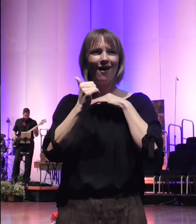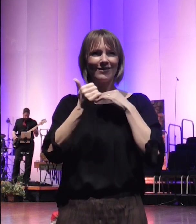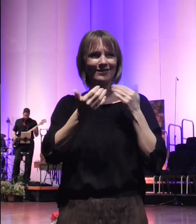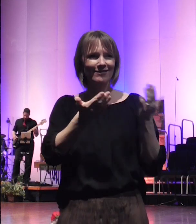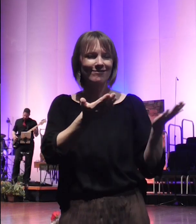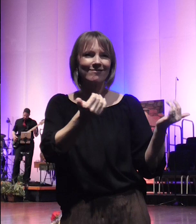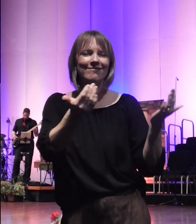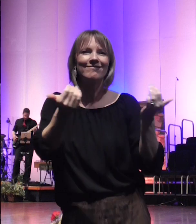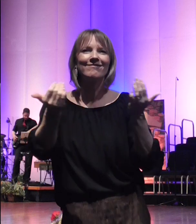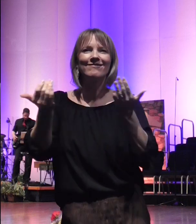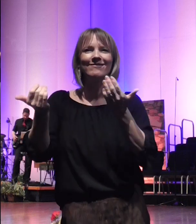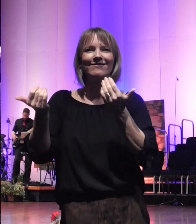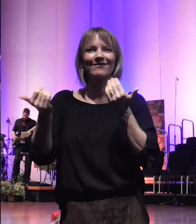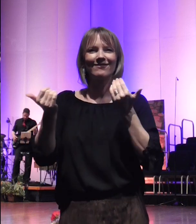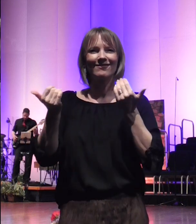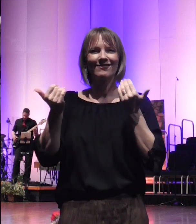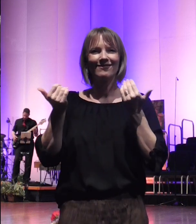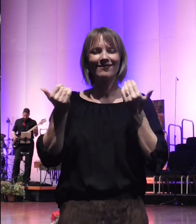away.